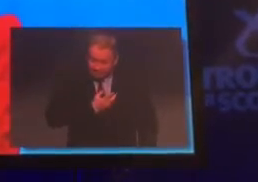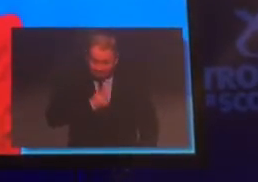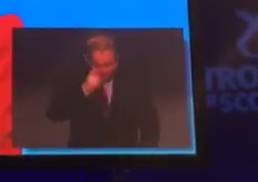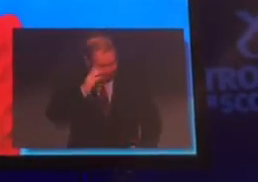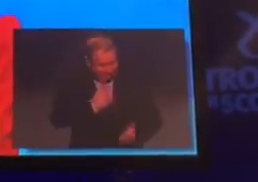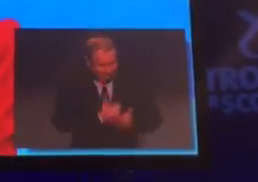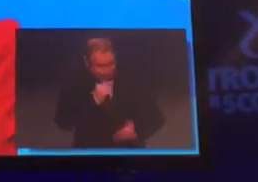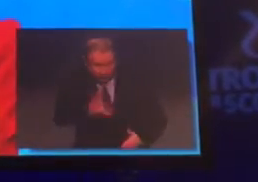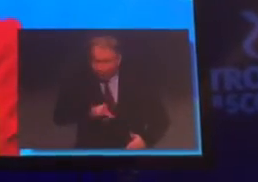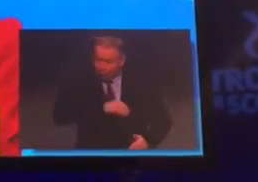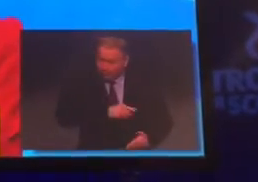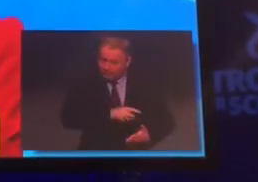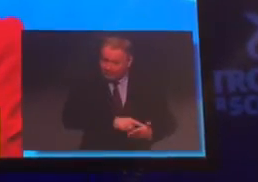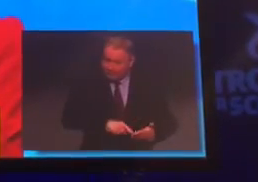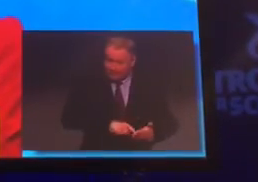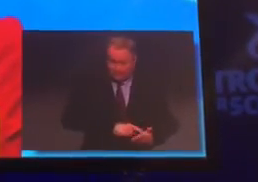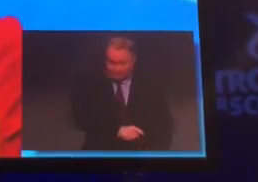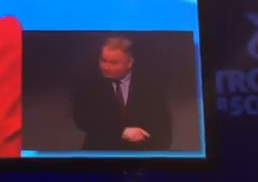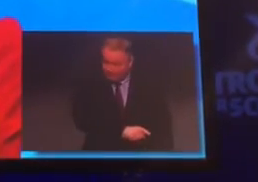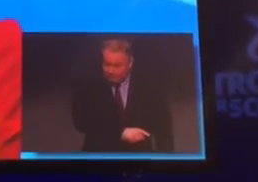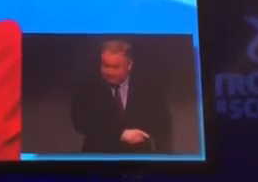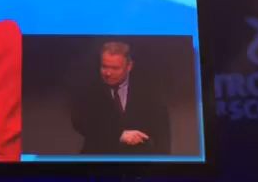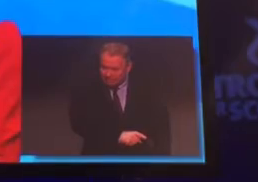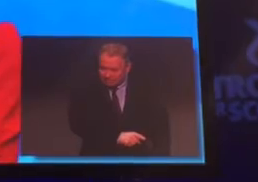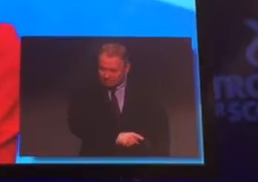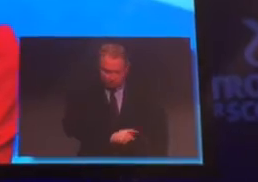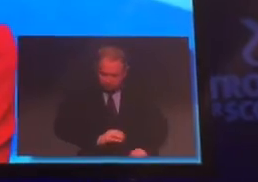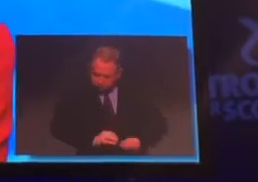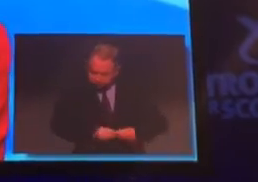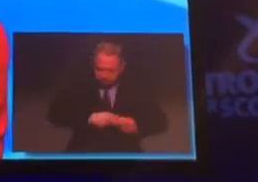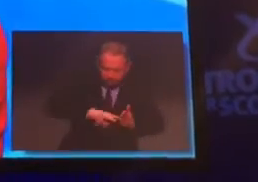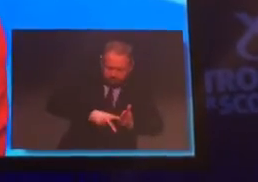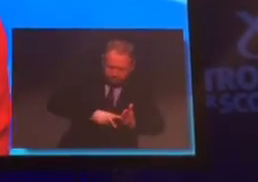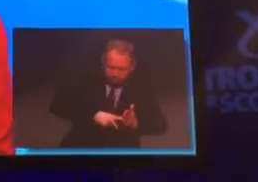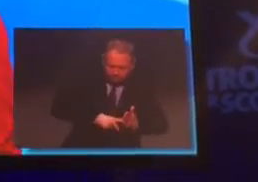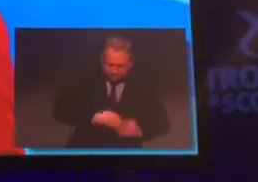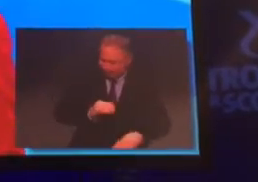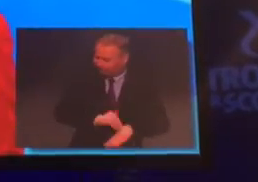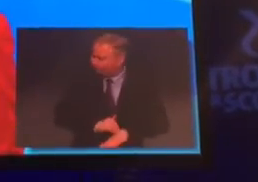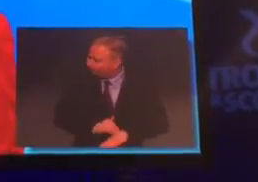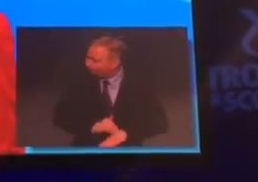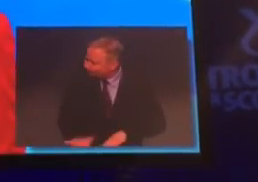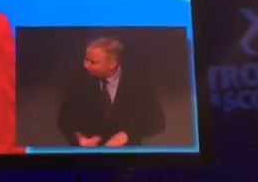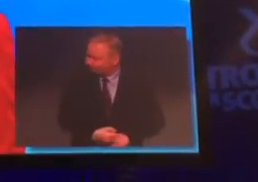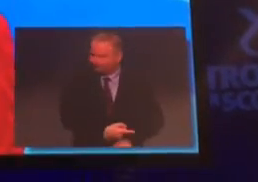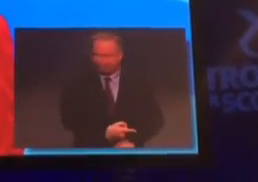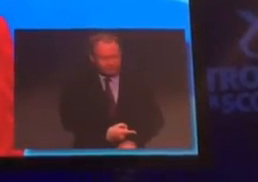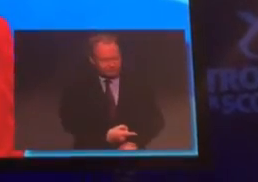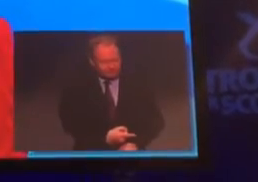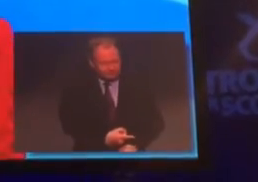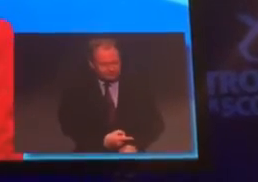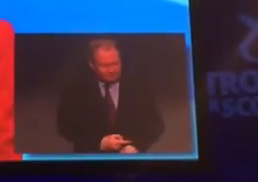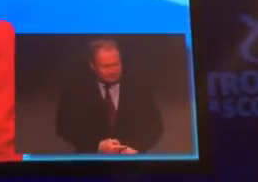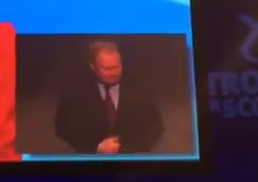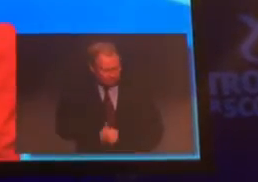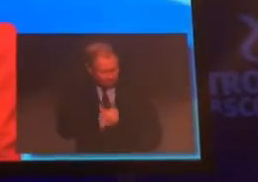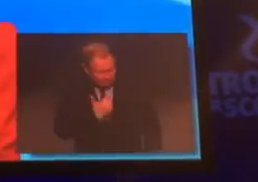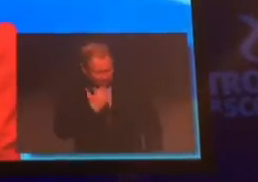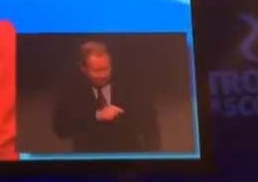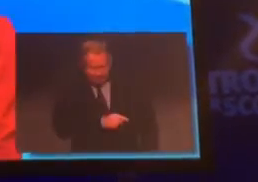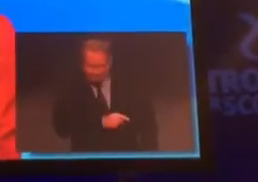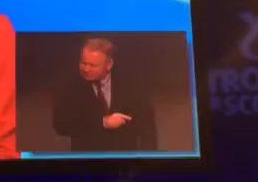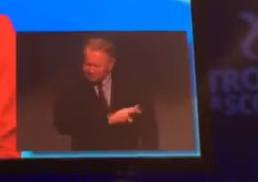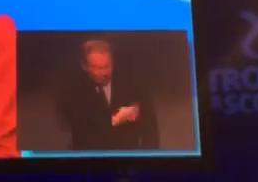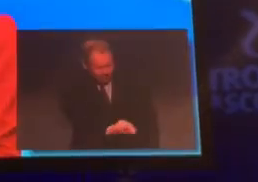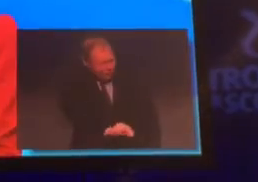it makes no effort to put forward a credible programme for government. That is simply not good enough for our